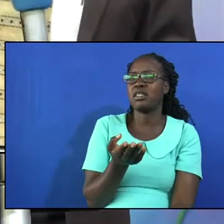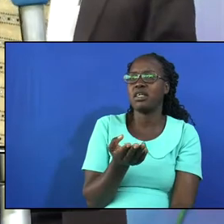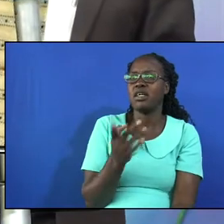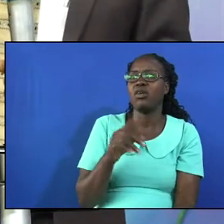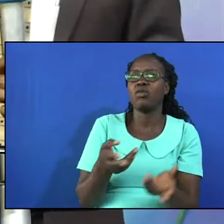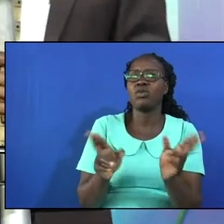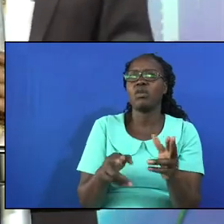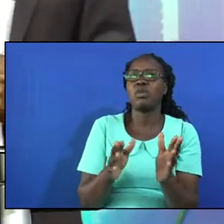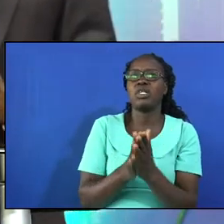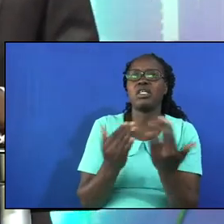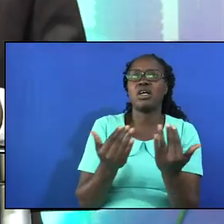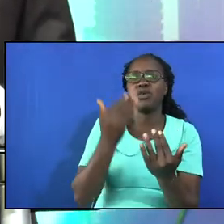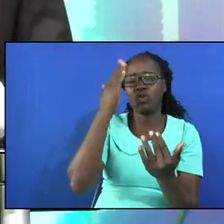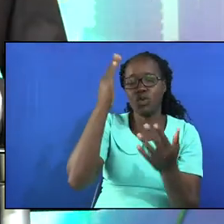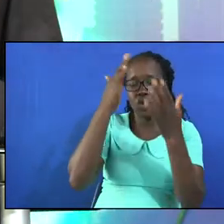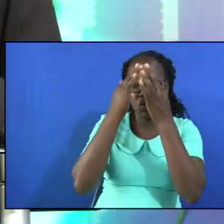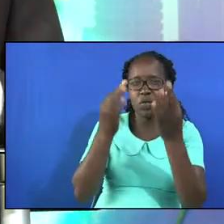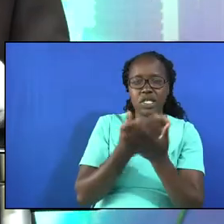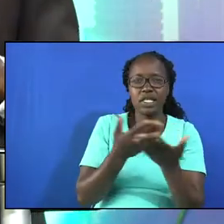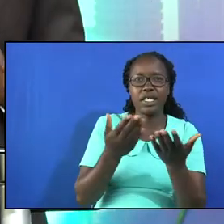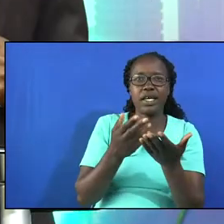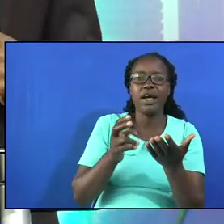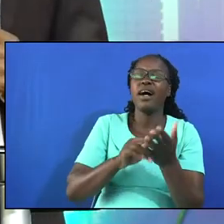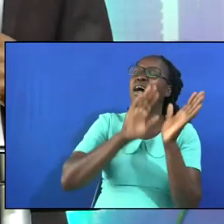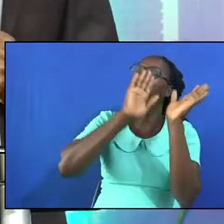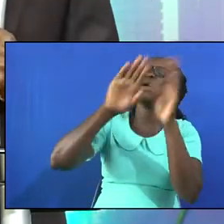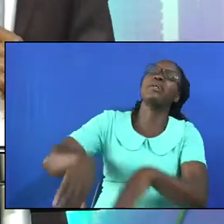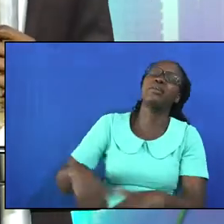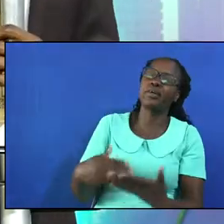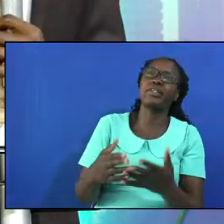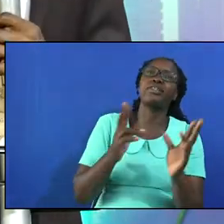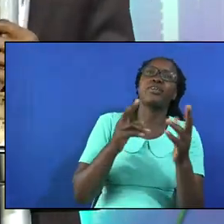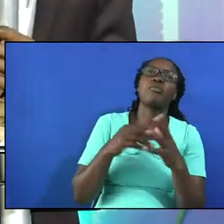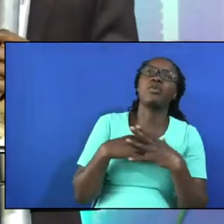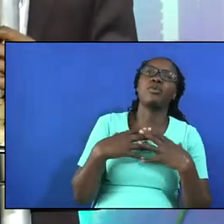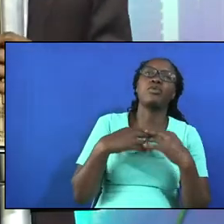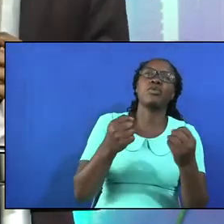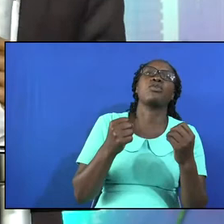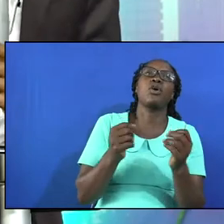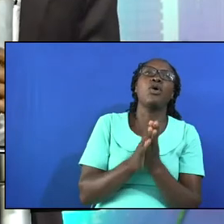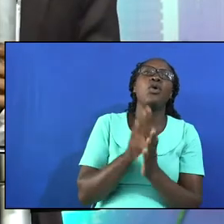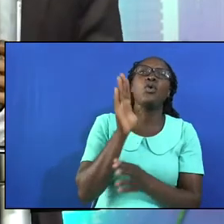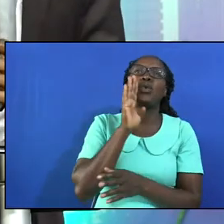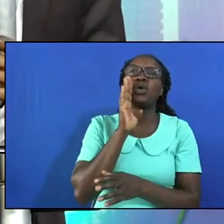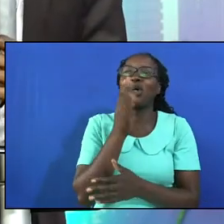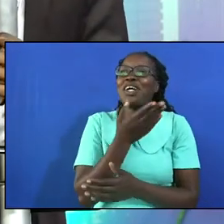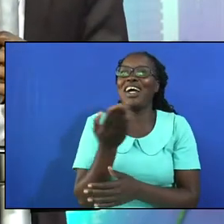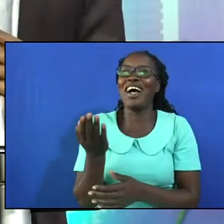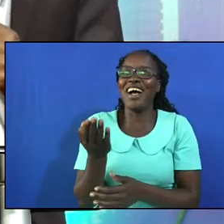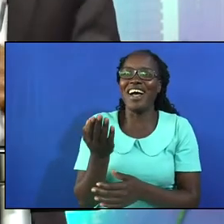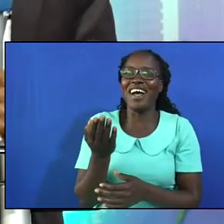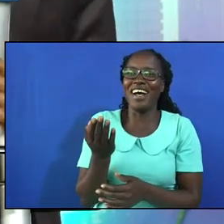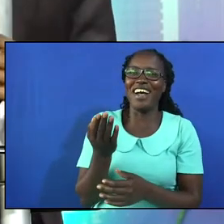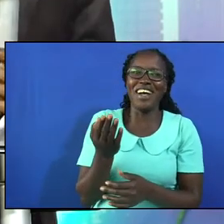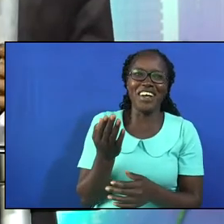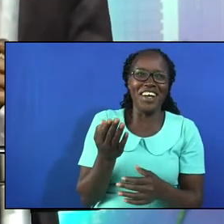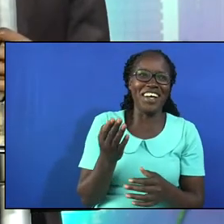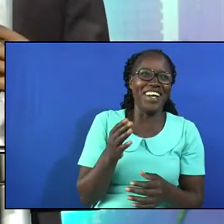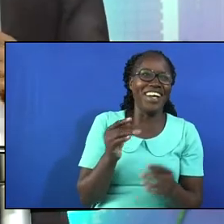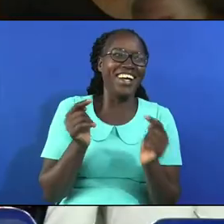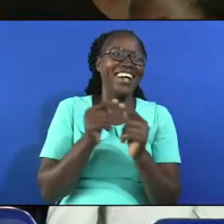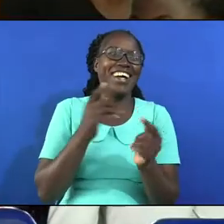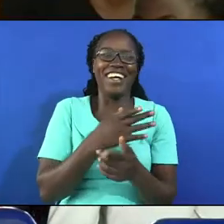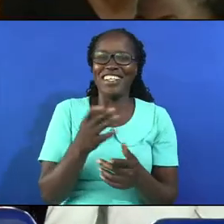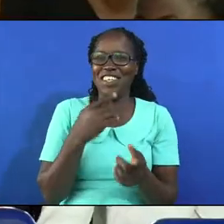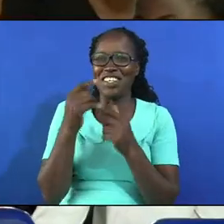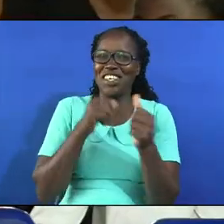What will happen now that we all know there is a wedding? Just abandon it. We will recover. We will gossip. We have to. We will talk about